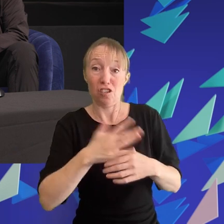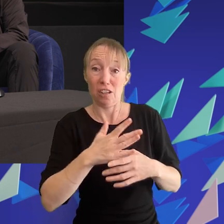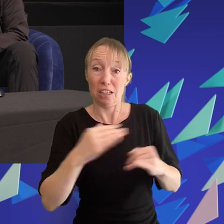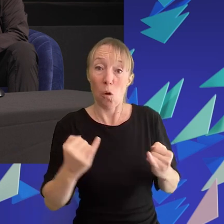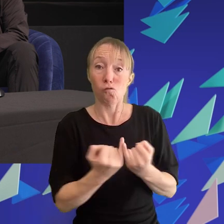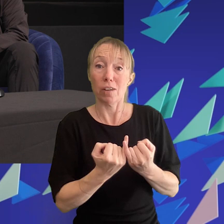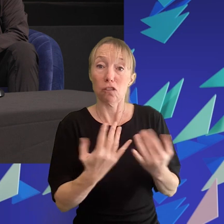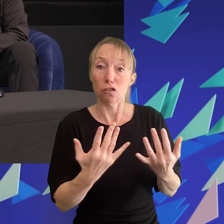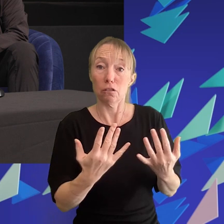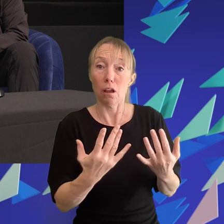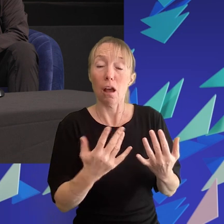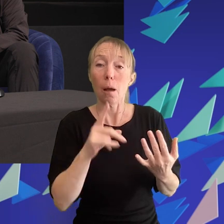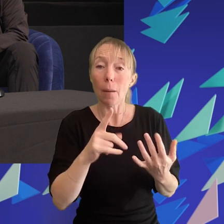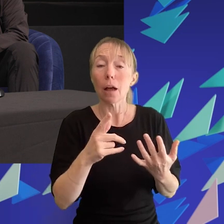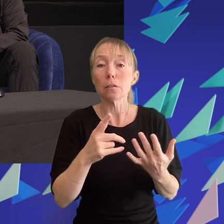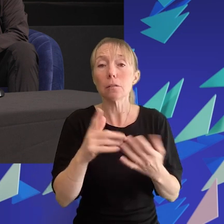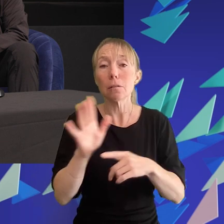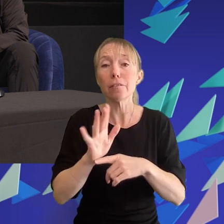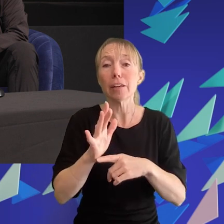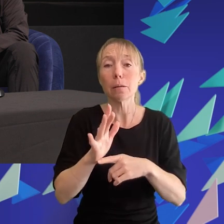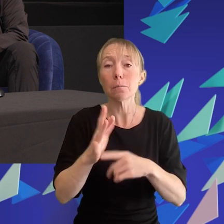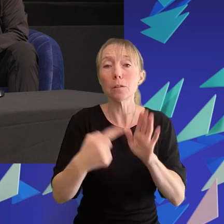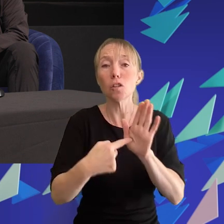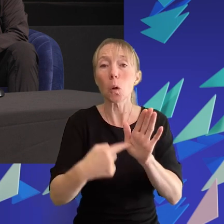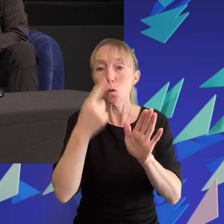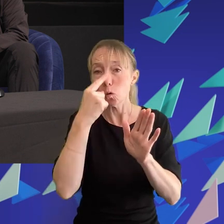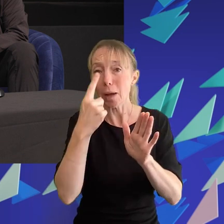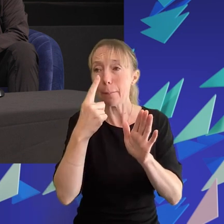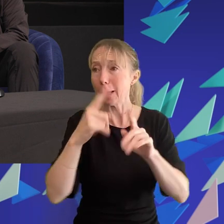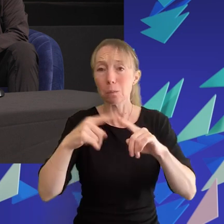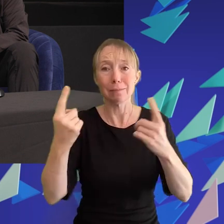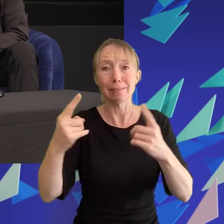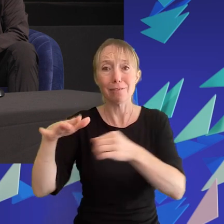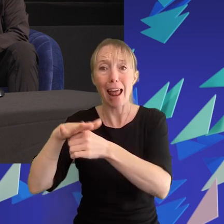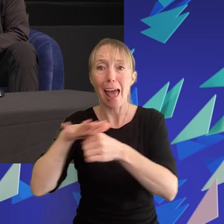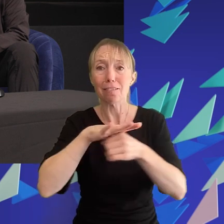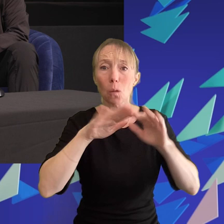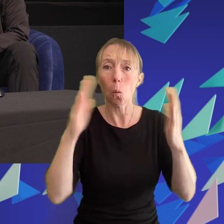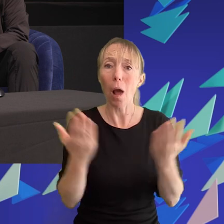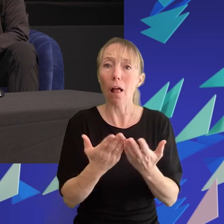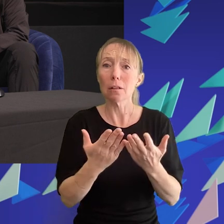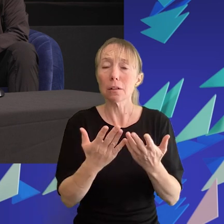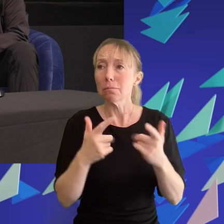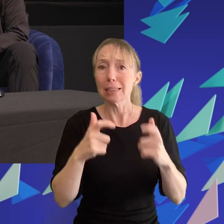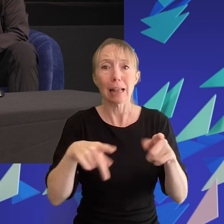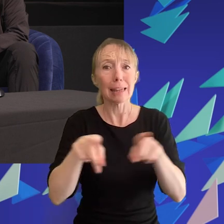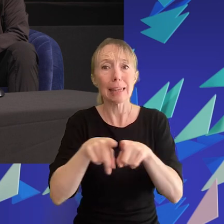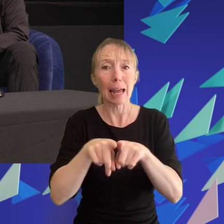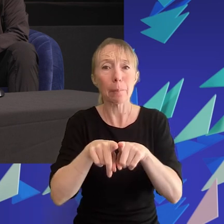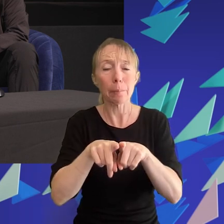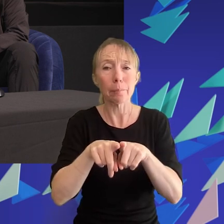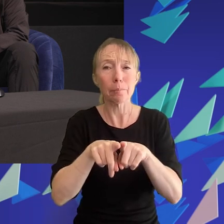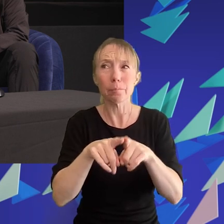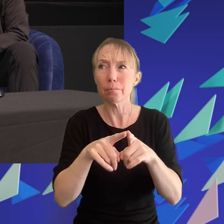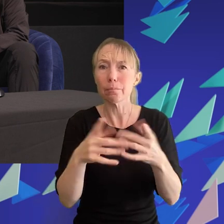film also shows is that you can be oceans apart and still have this commonality between you. Yes,